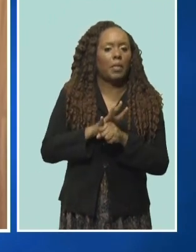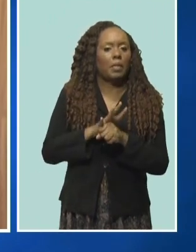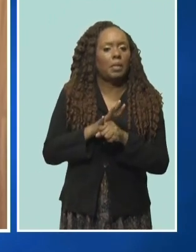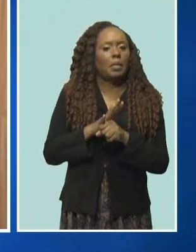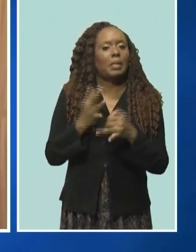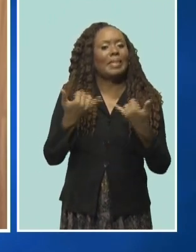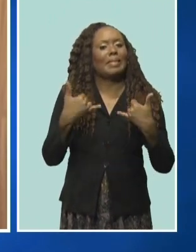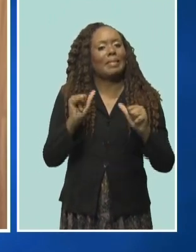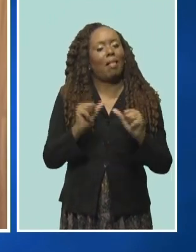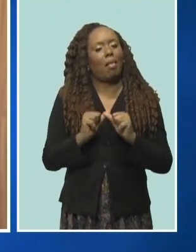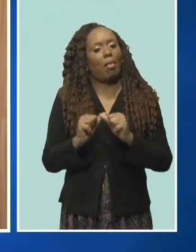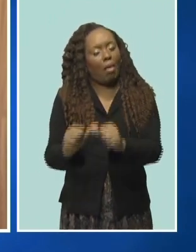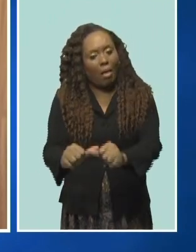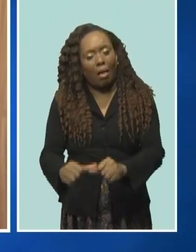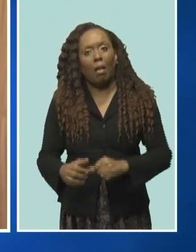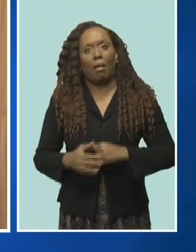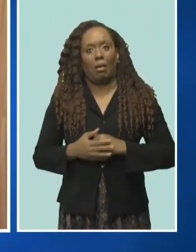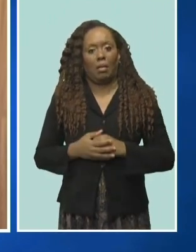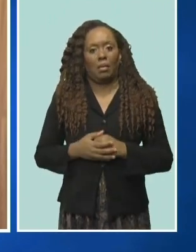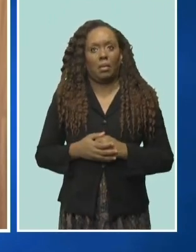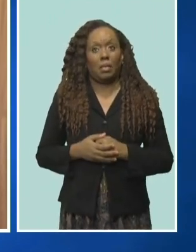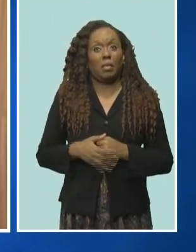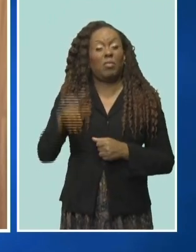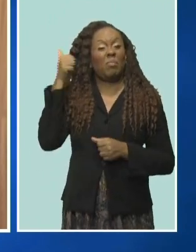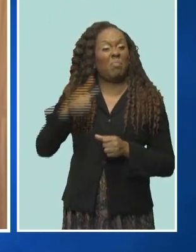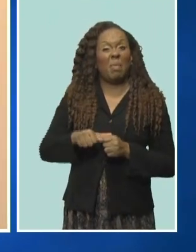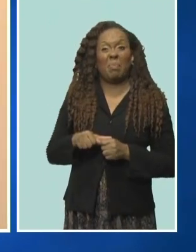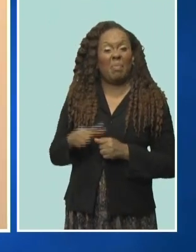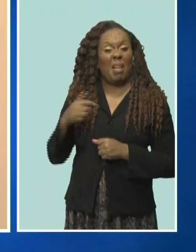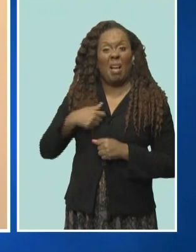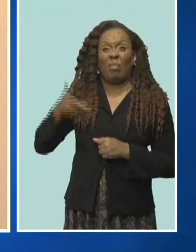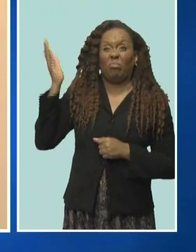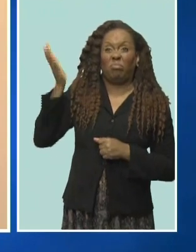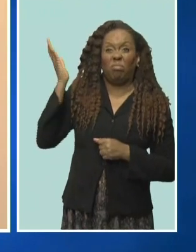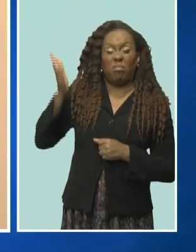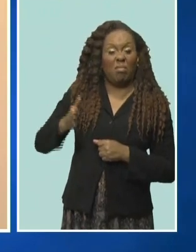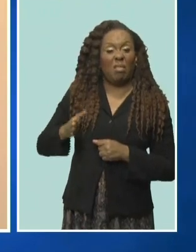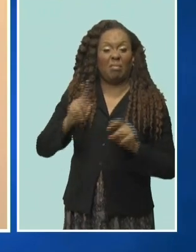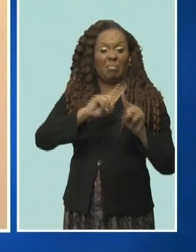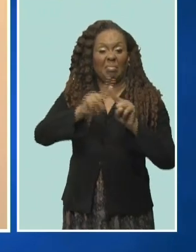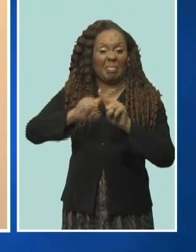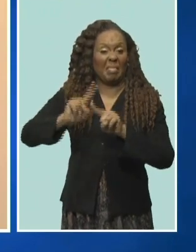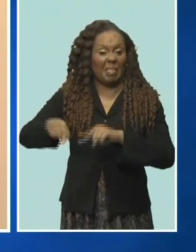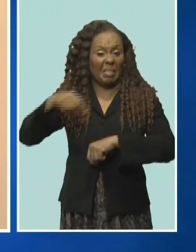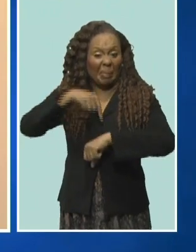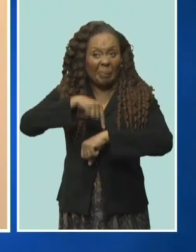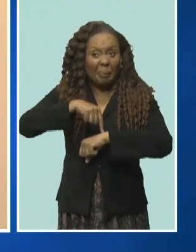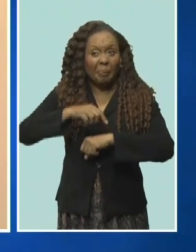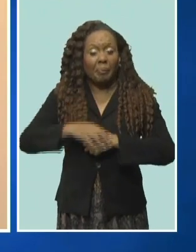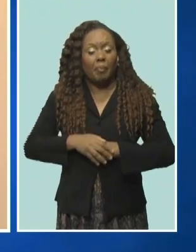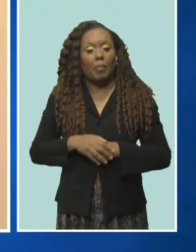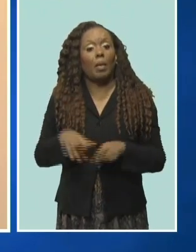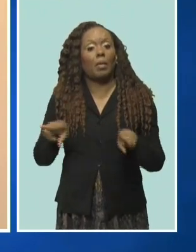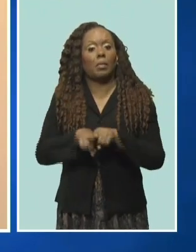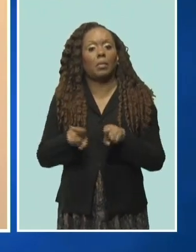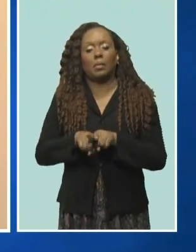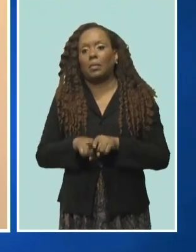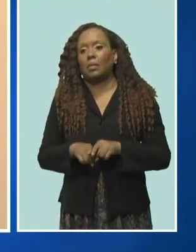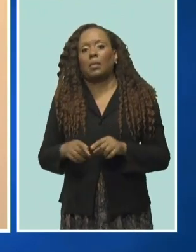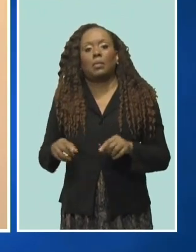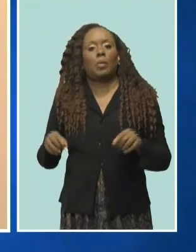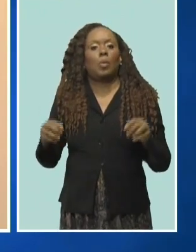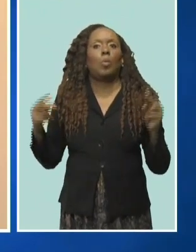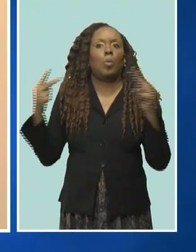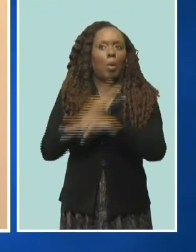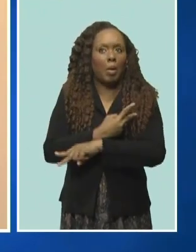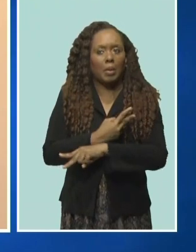remember, indeed, from the same room I addressed you many times. These matters are made worse by other issues that we must consciously